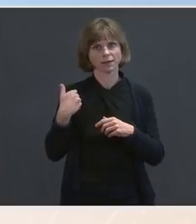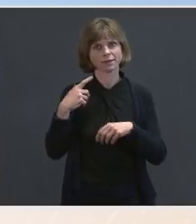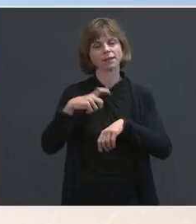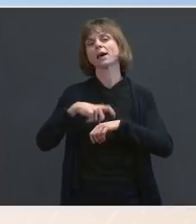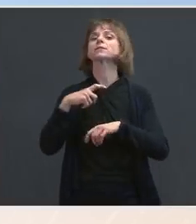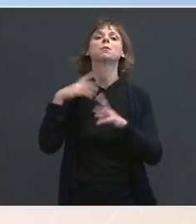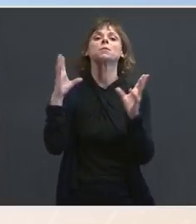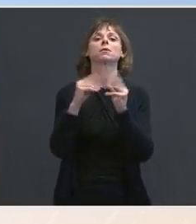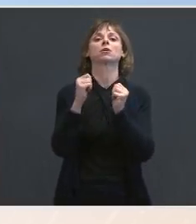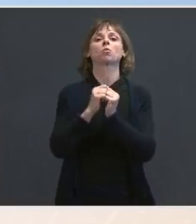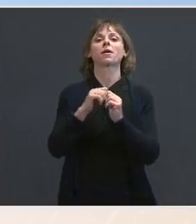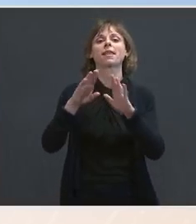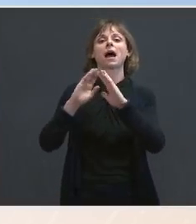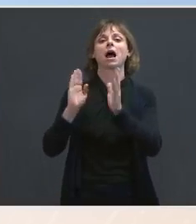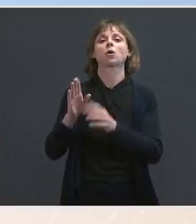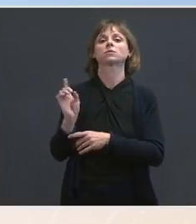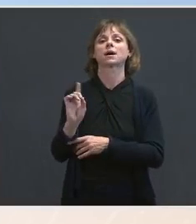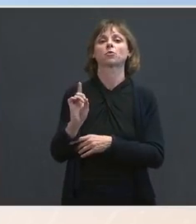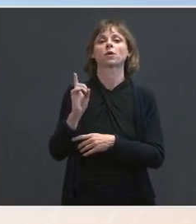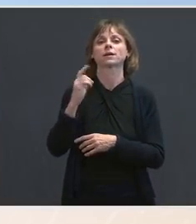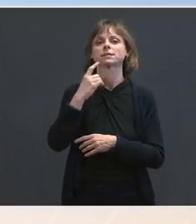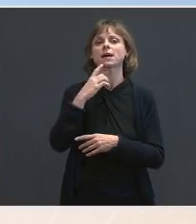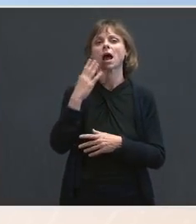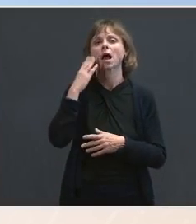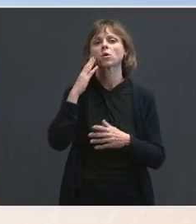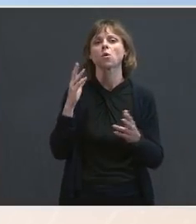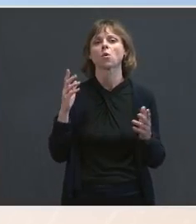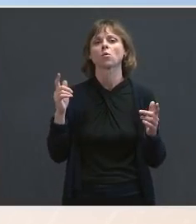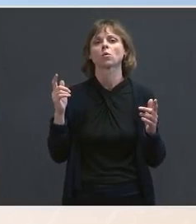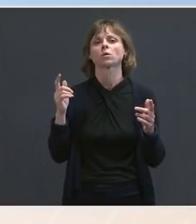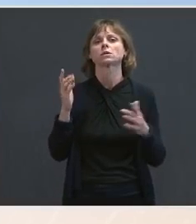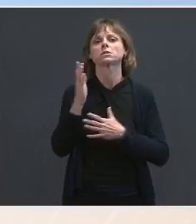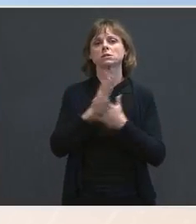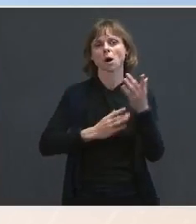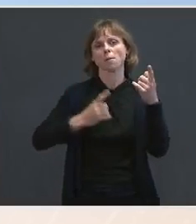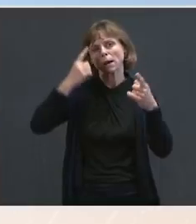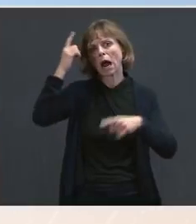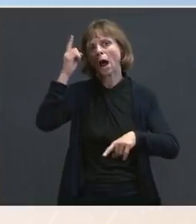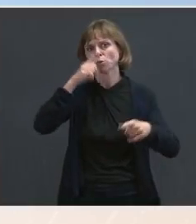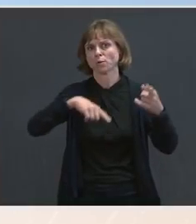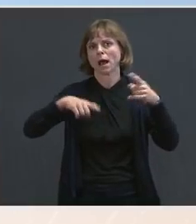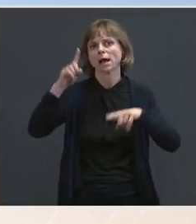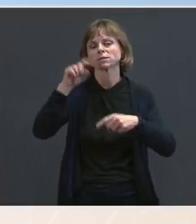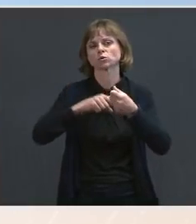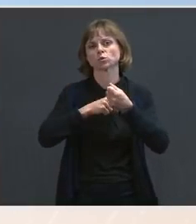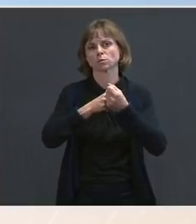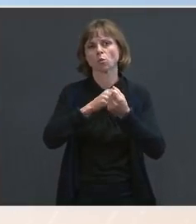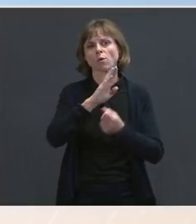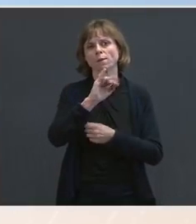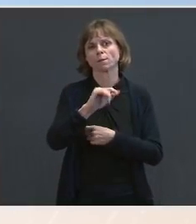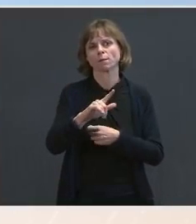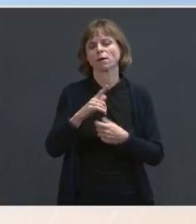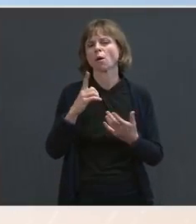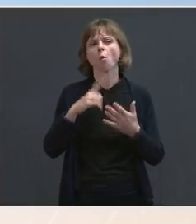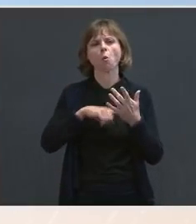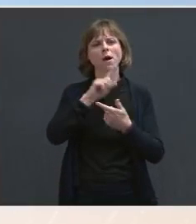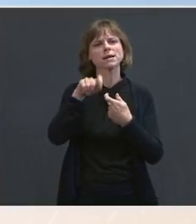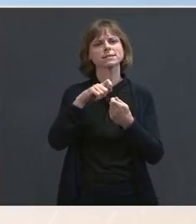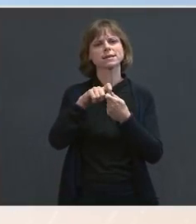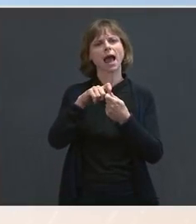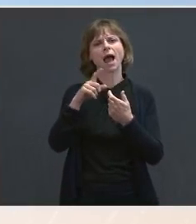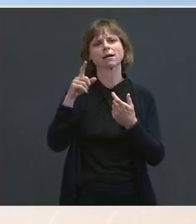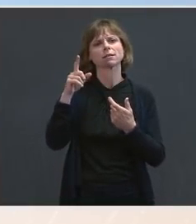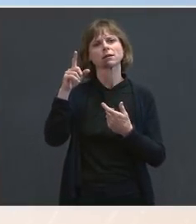small compromises, as he tried to work everybody to support the bill or thank them for supporting their version of the bill. What exactly has the president asked moderates